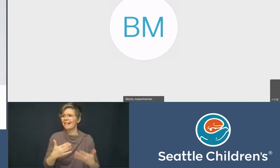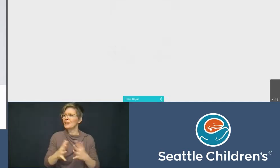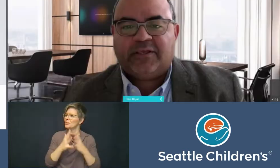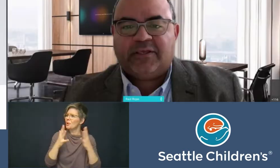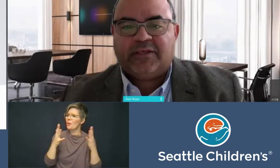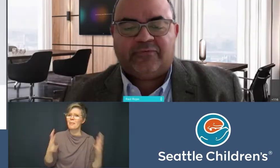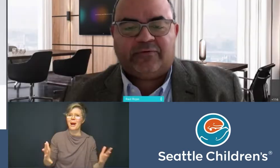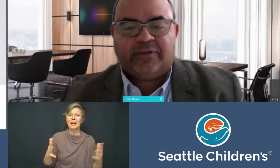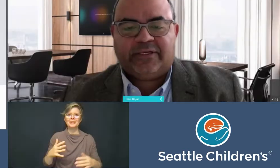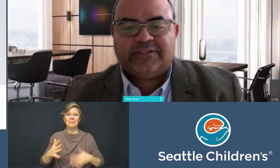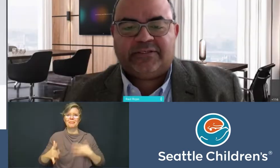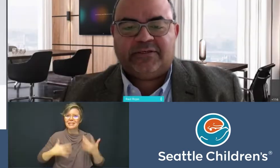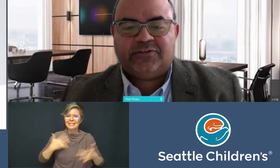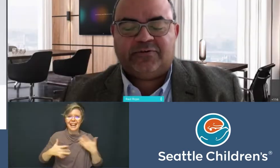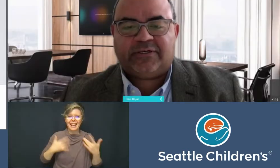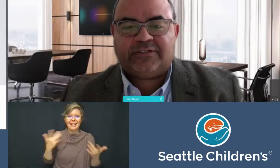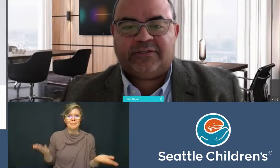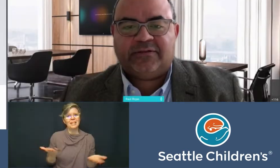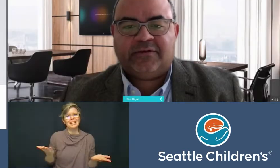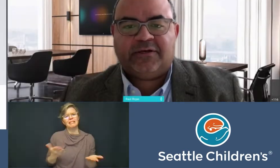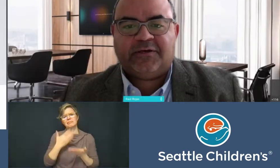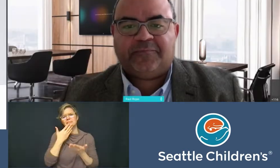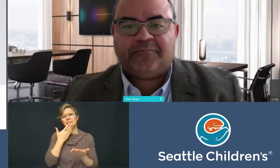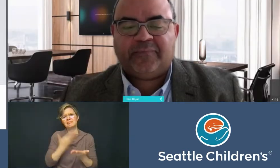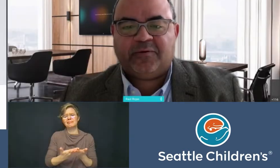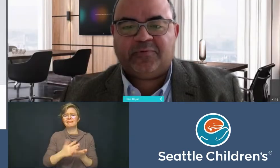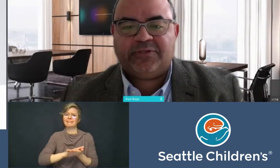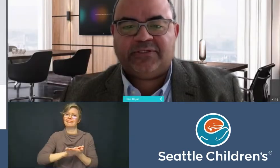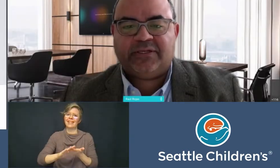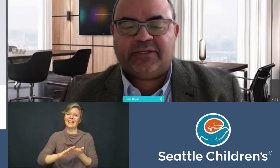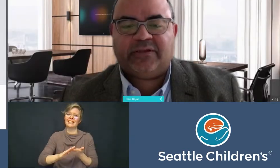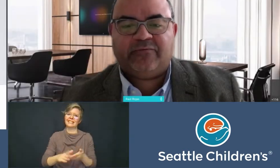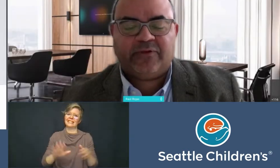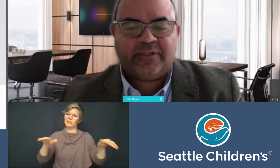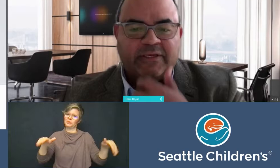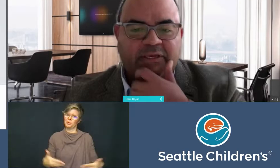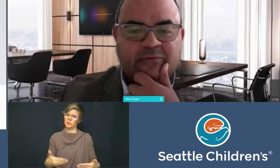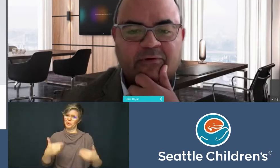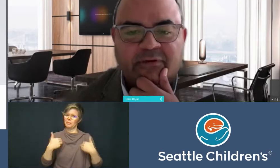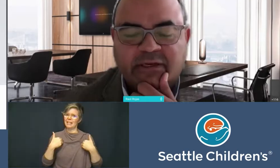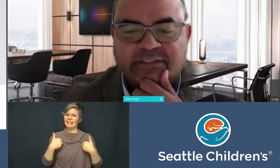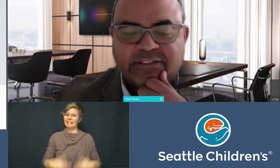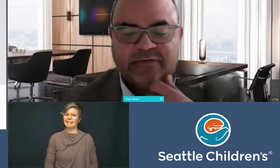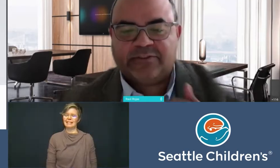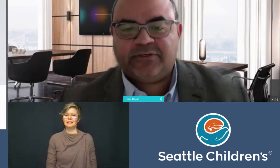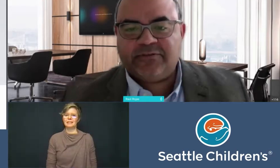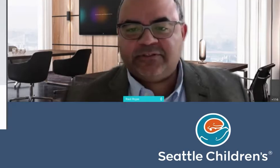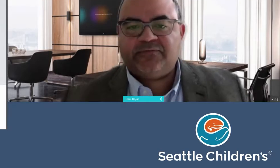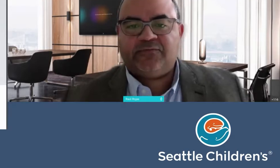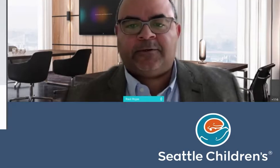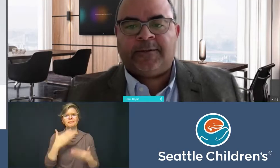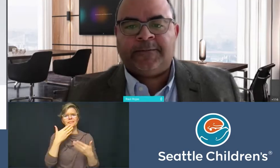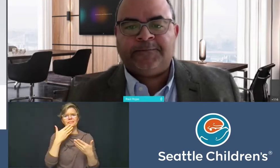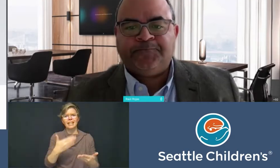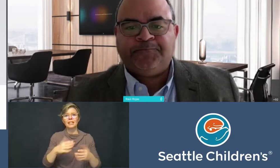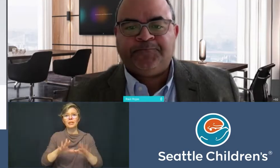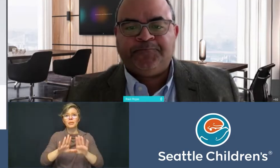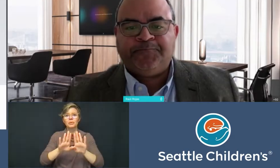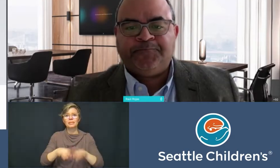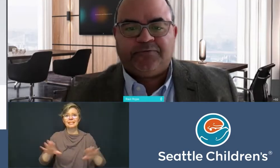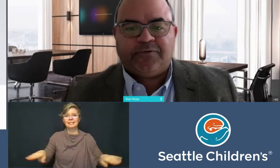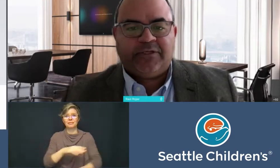Thank you so much for a really nice introduction. I appreciate it. And I want to thank everyone at Seattle Children's for